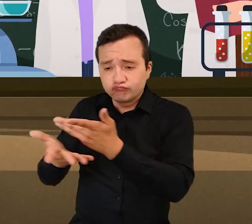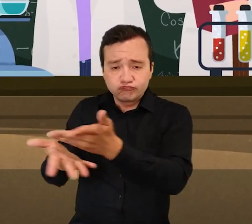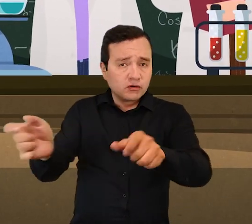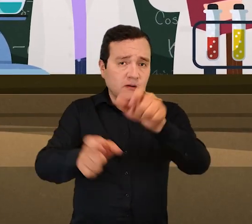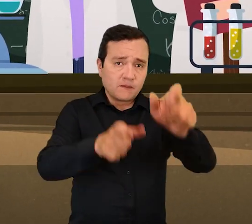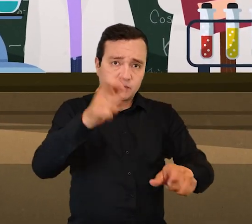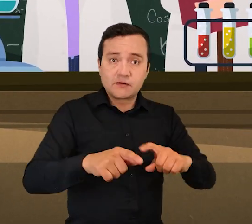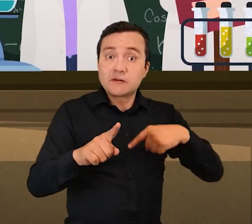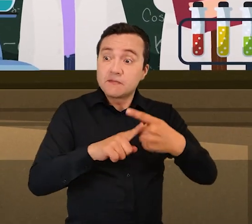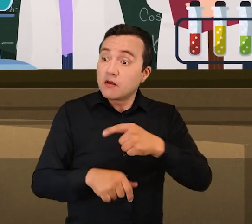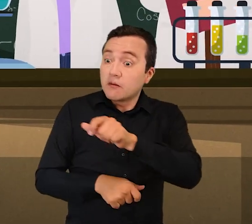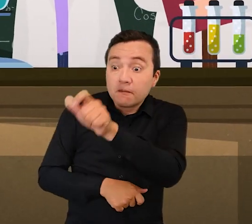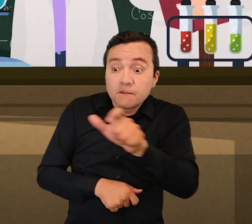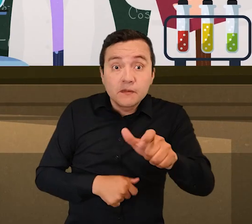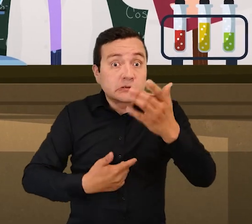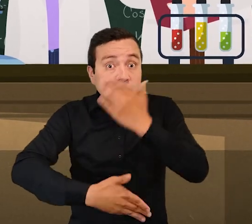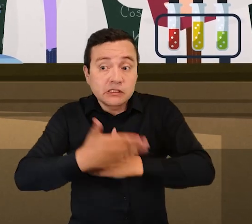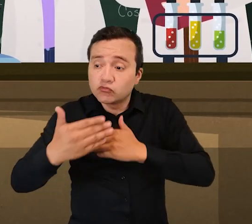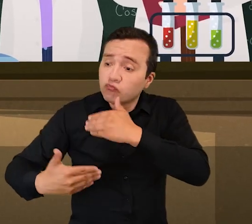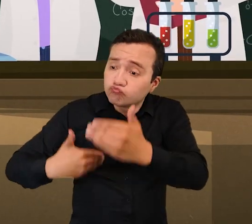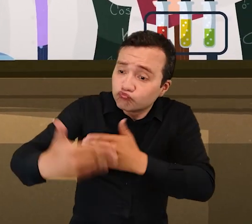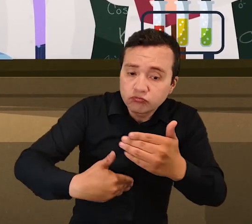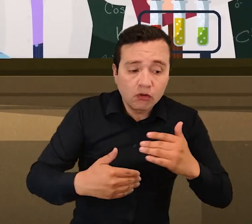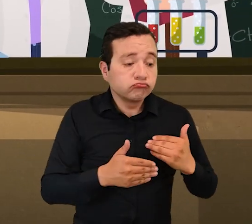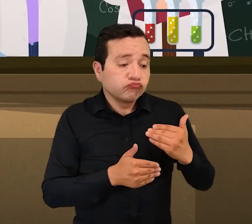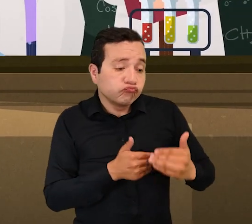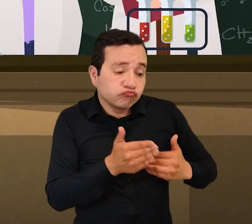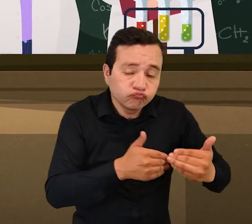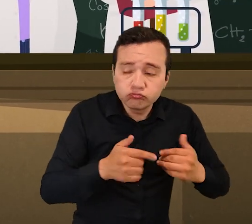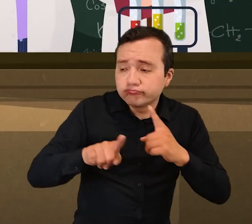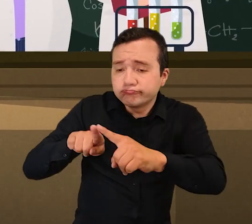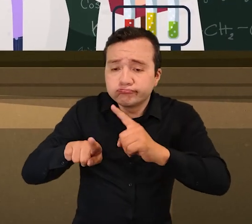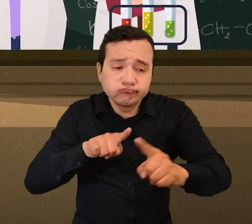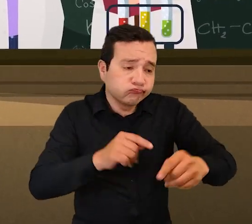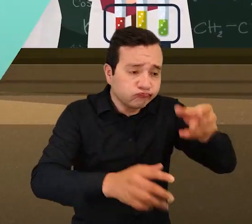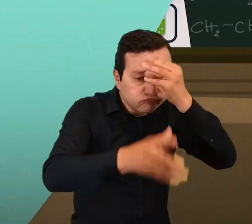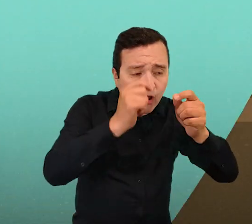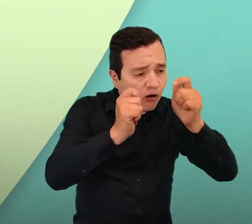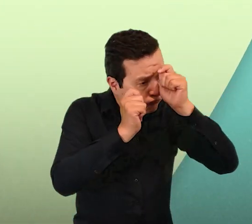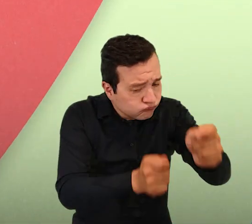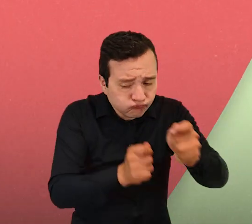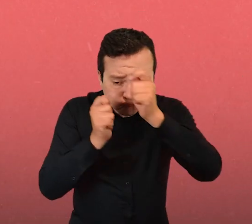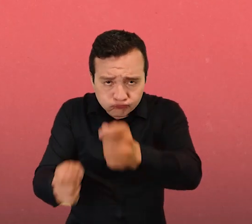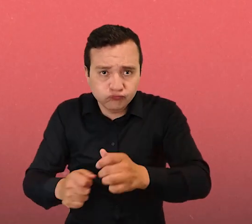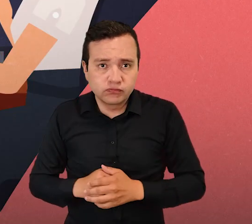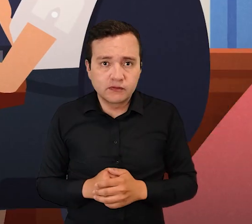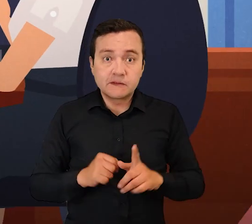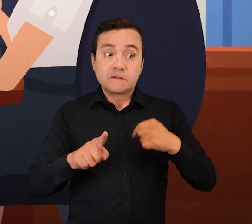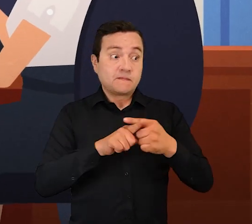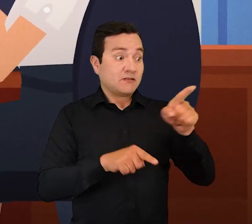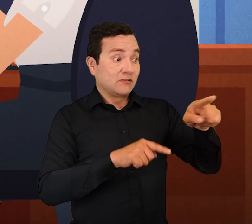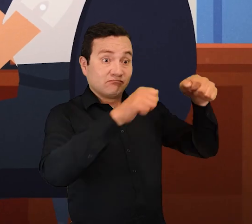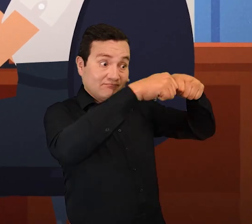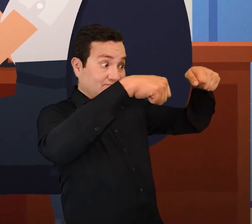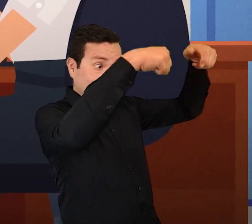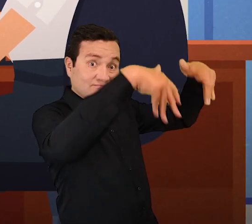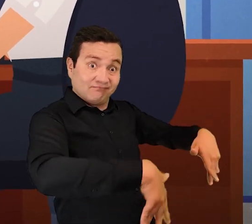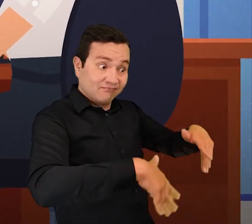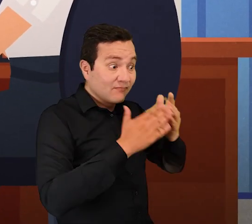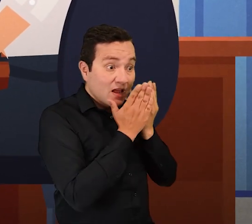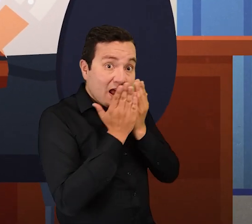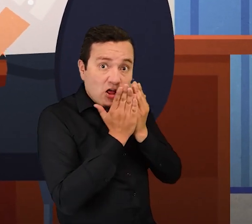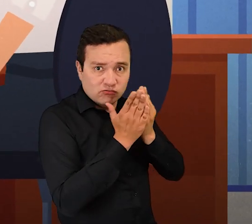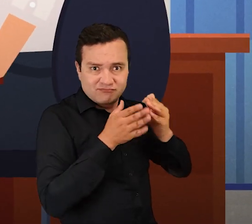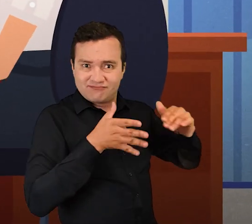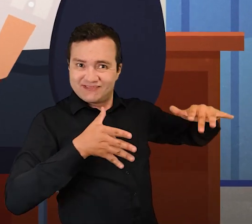Value the evolving abilities and learning pace of students with disabilities. Prohibit any exclusion from the general